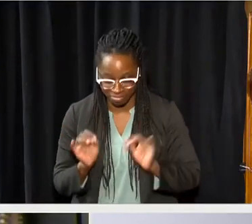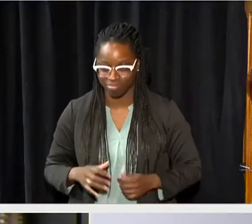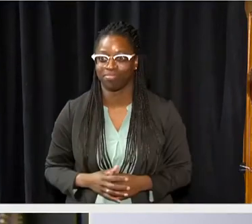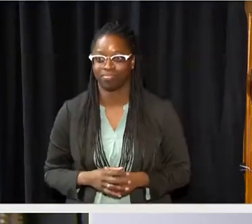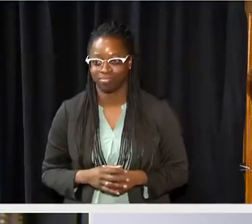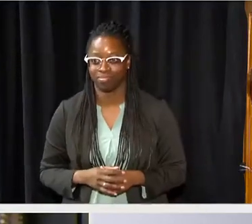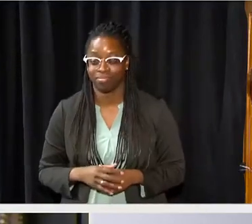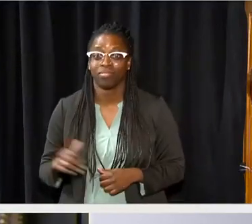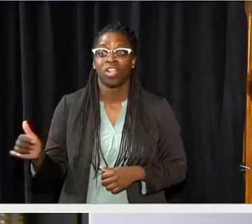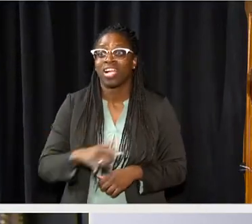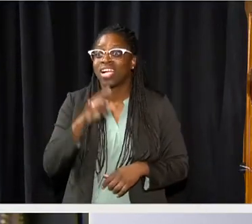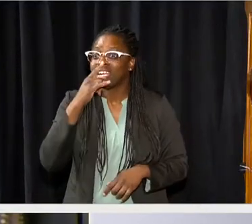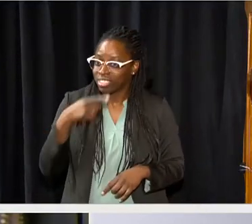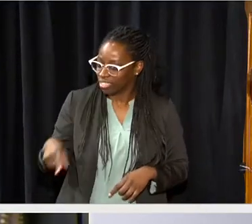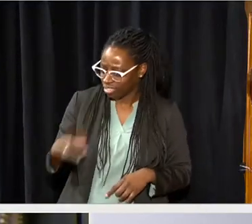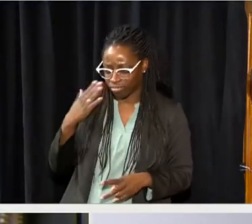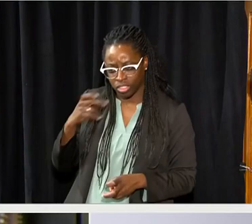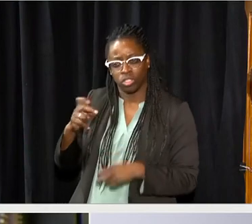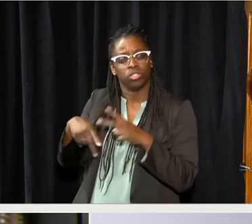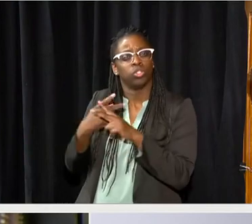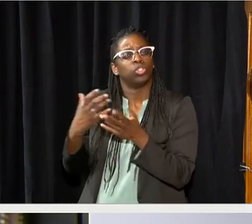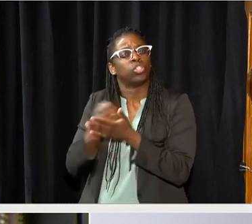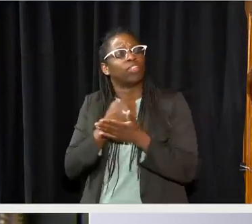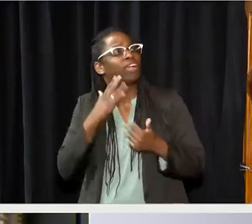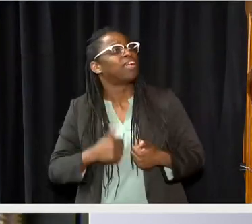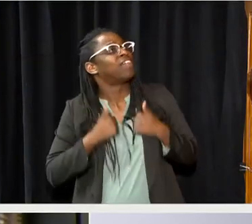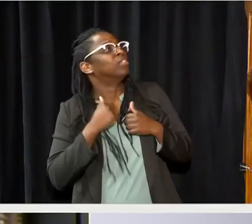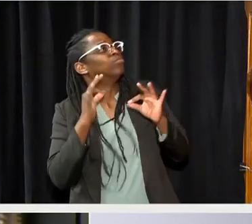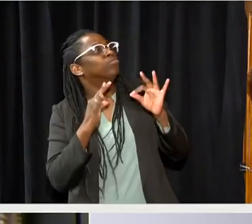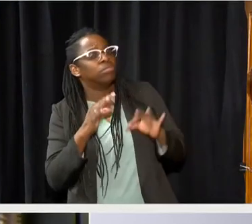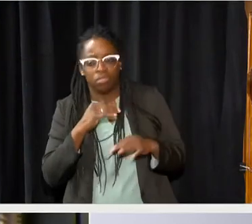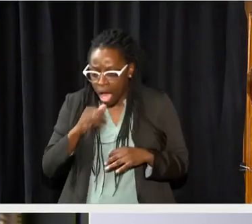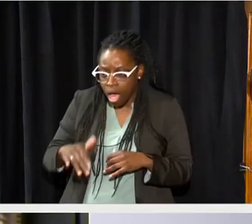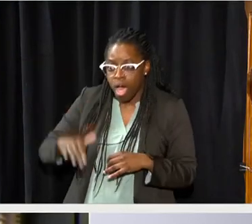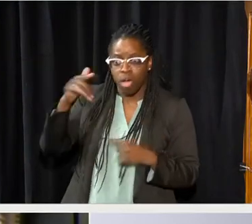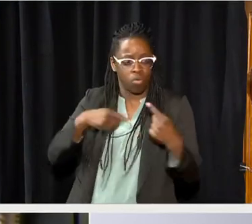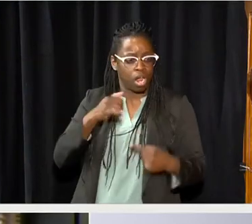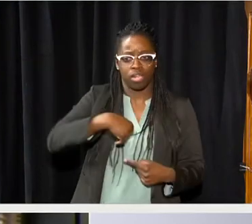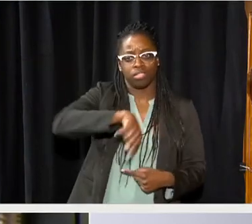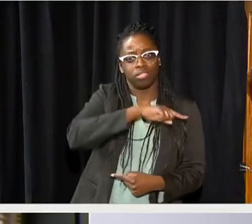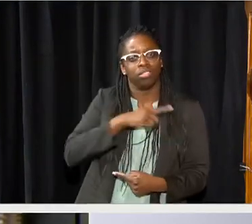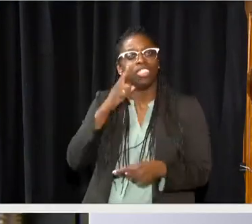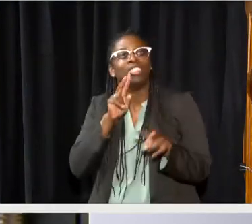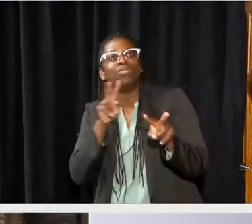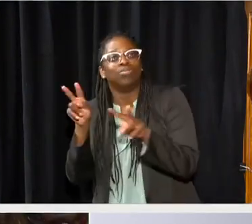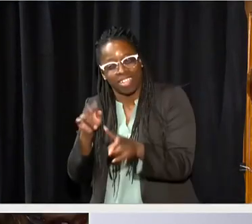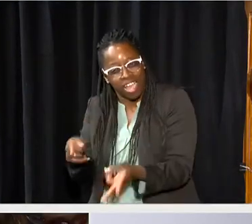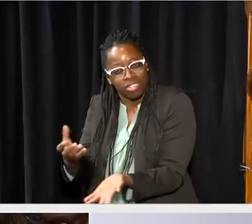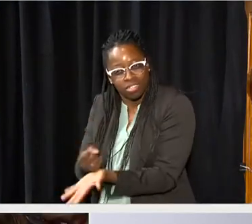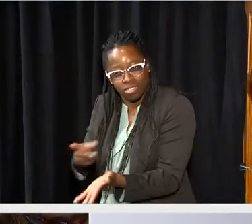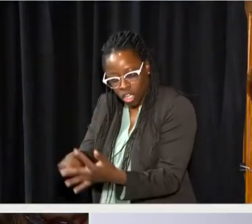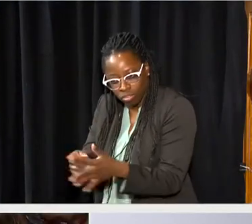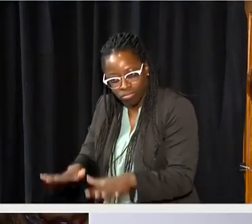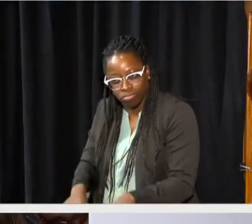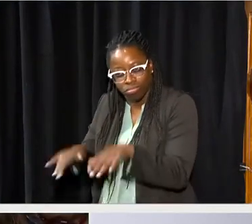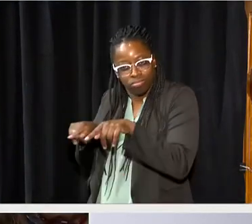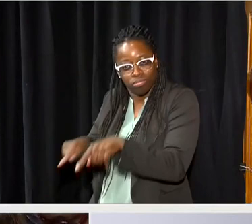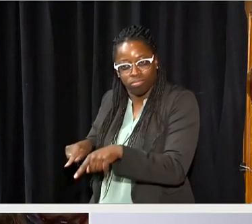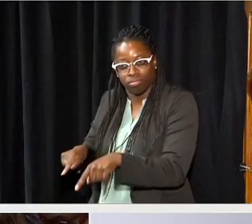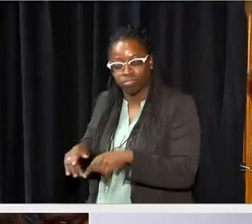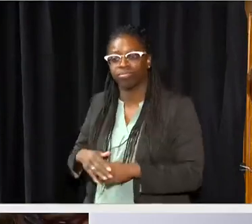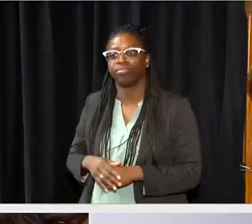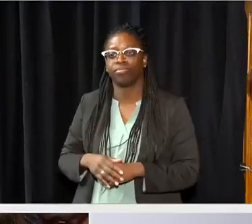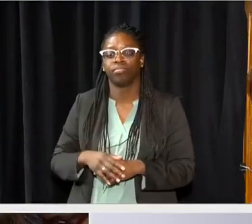want for every child. So here's what we need to do. It's our gateway to pre-K plan